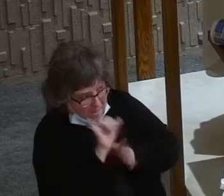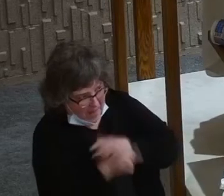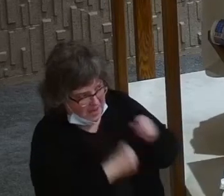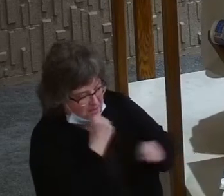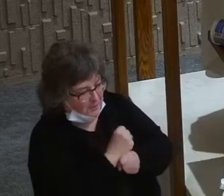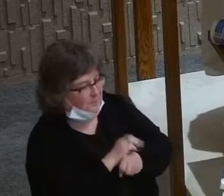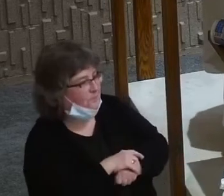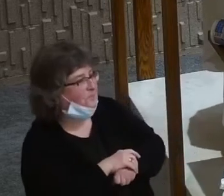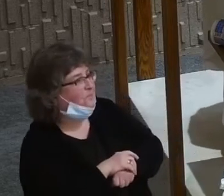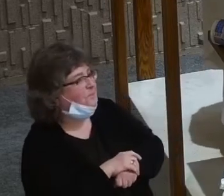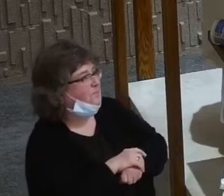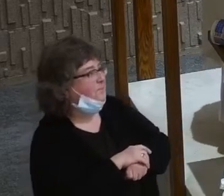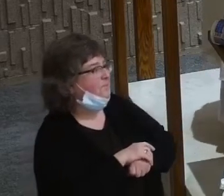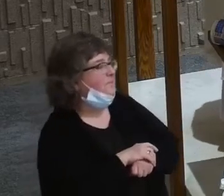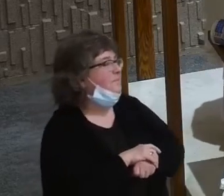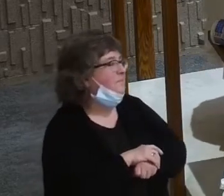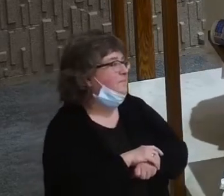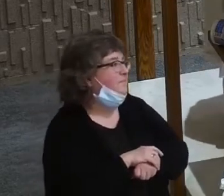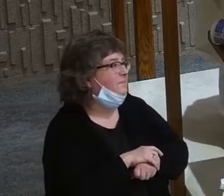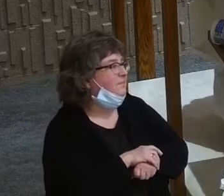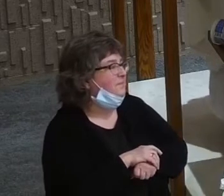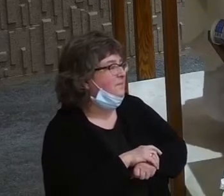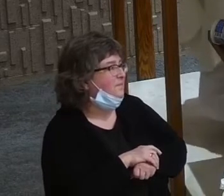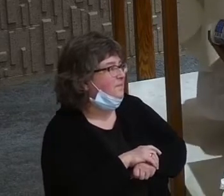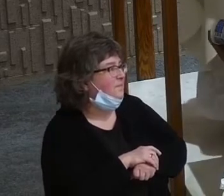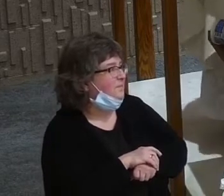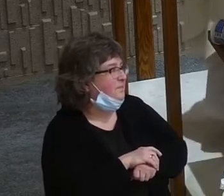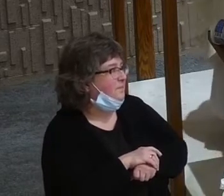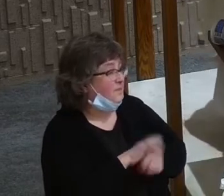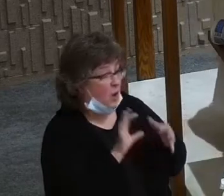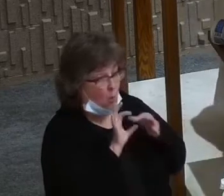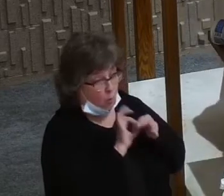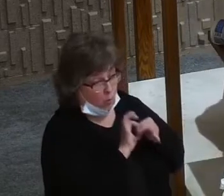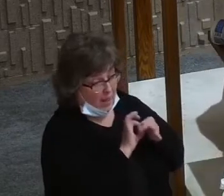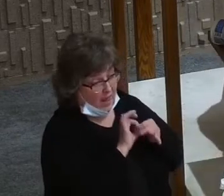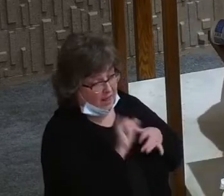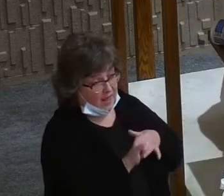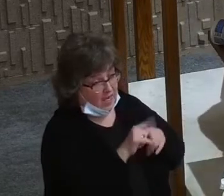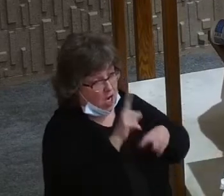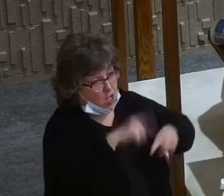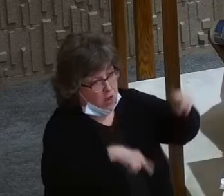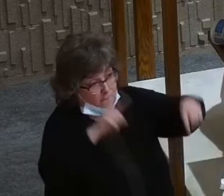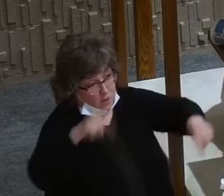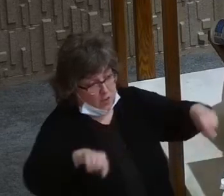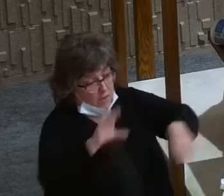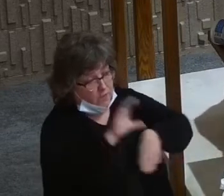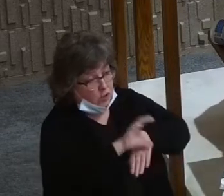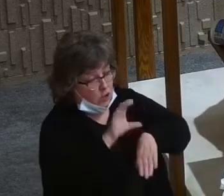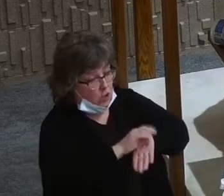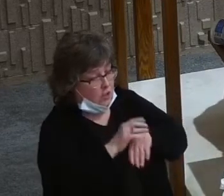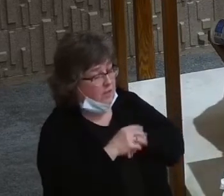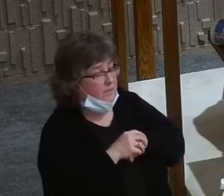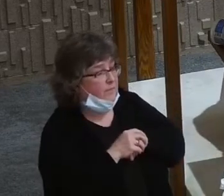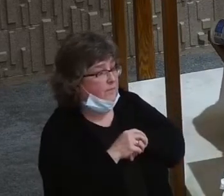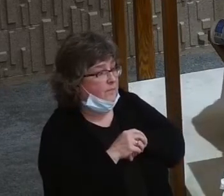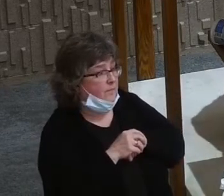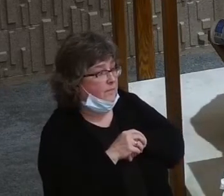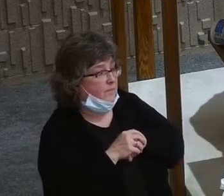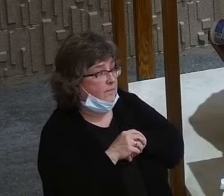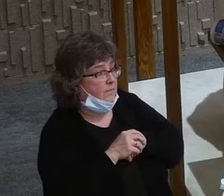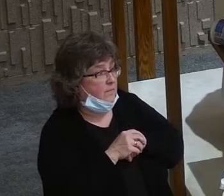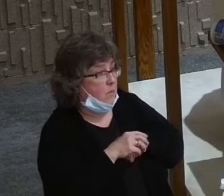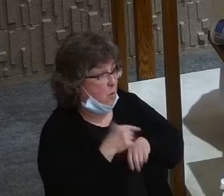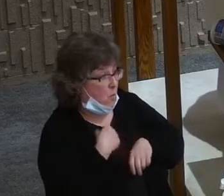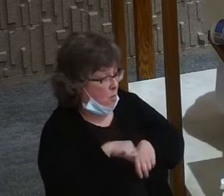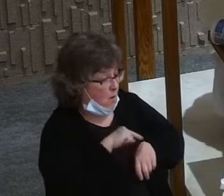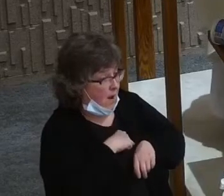year. And certainly related that to the diversity of the church. And even